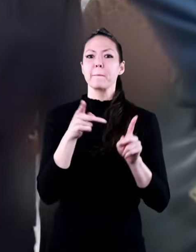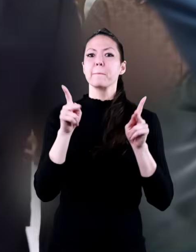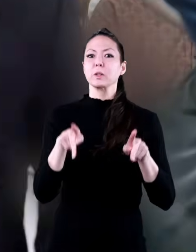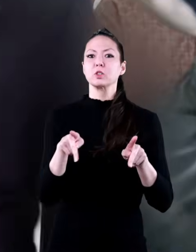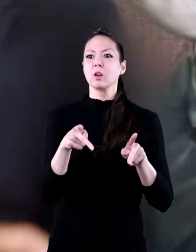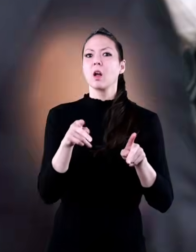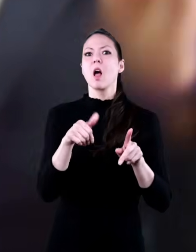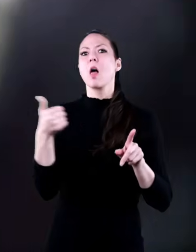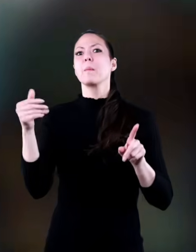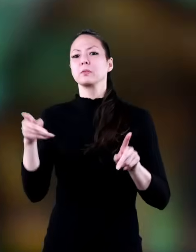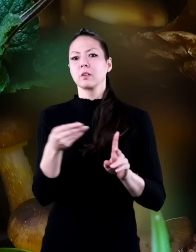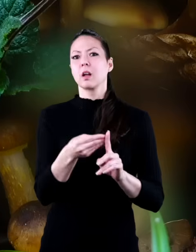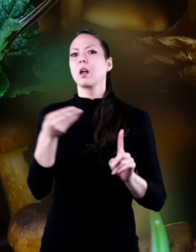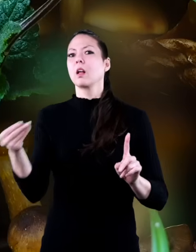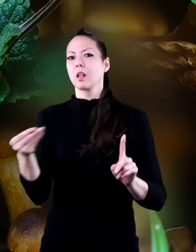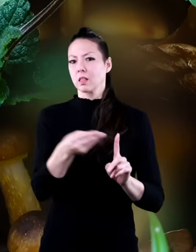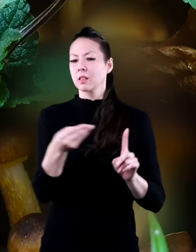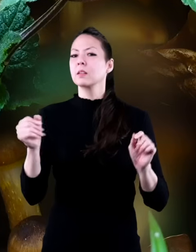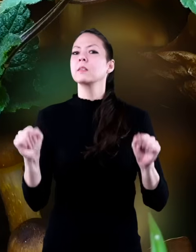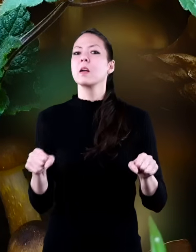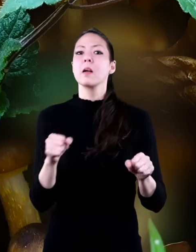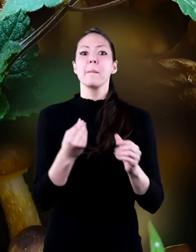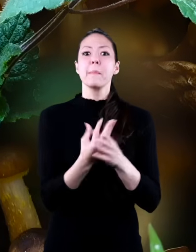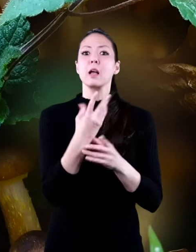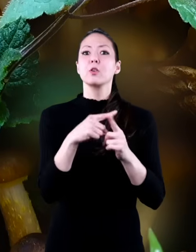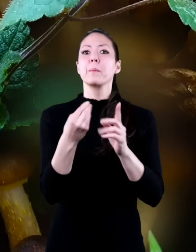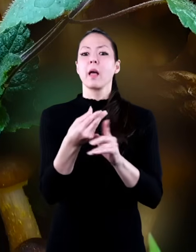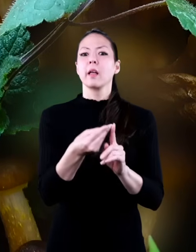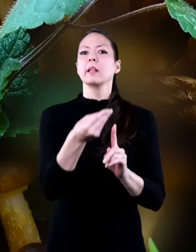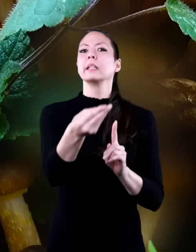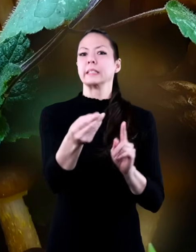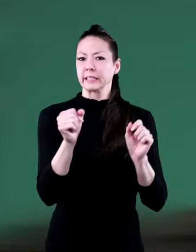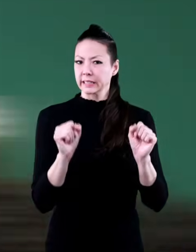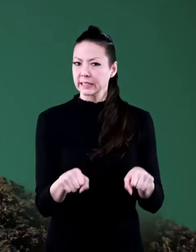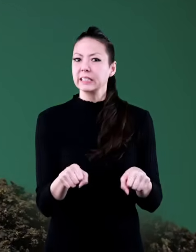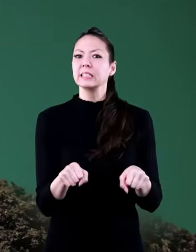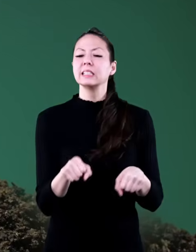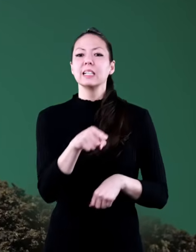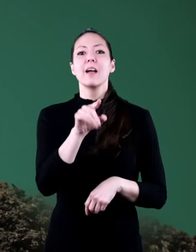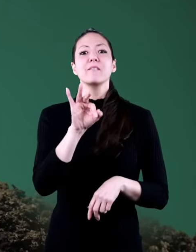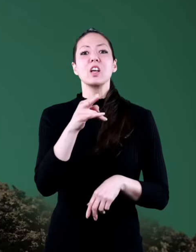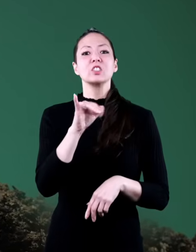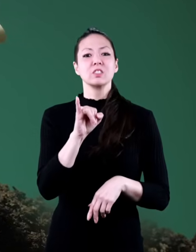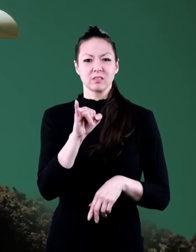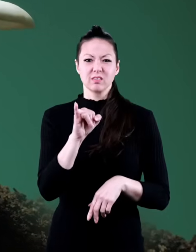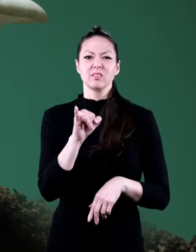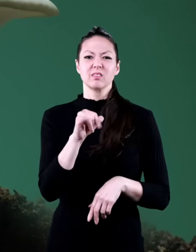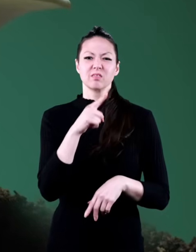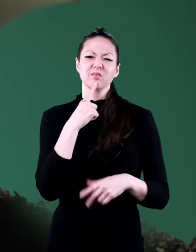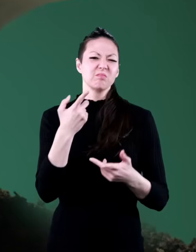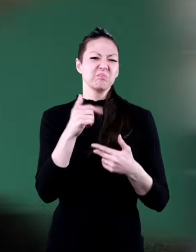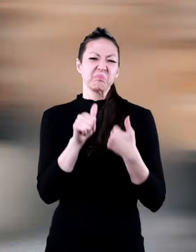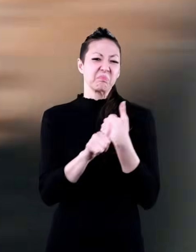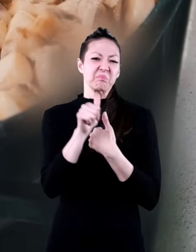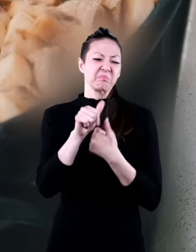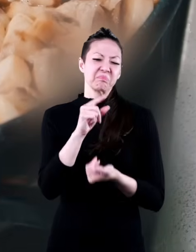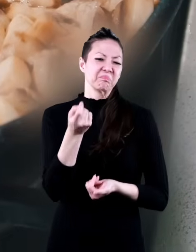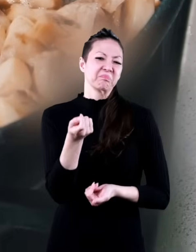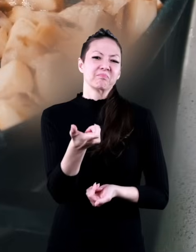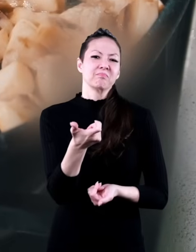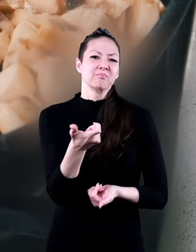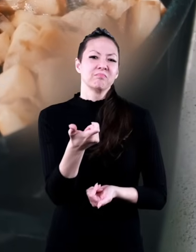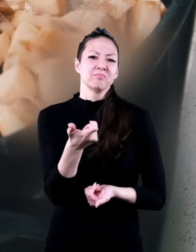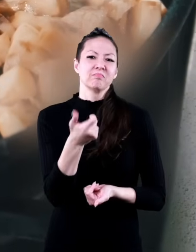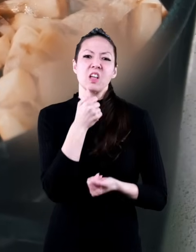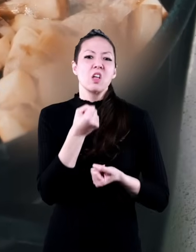from person to person or even from plant to plant many fungi are pretty harmless though and